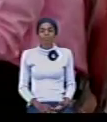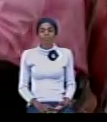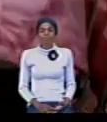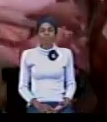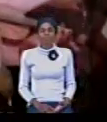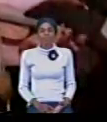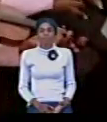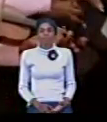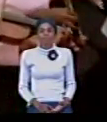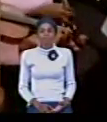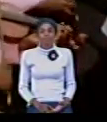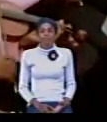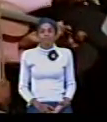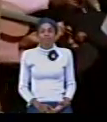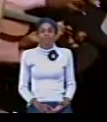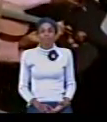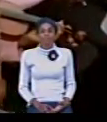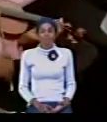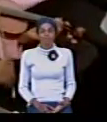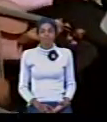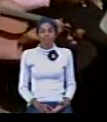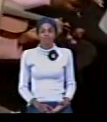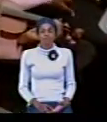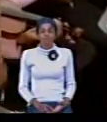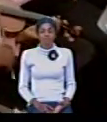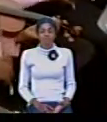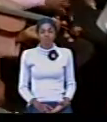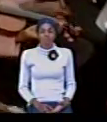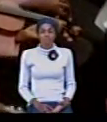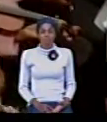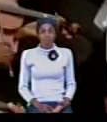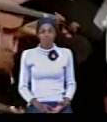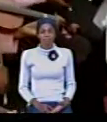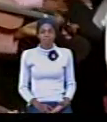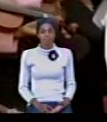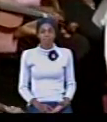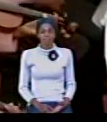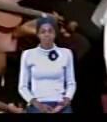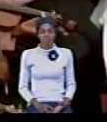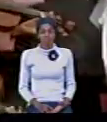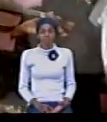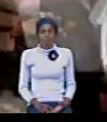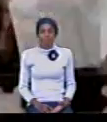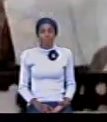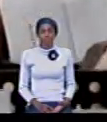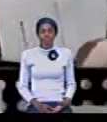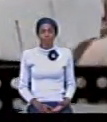Thank you.